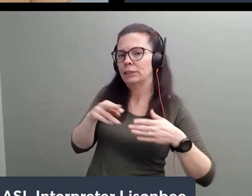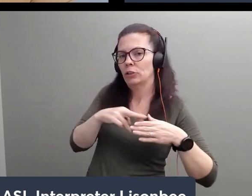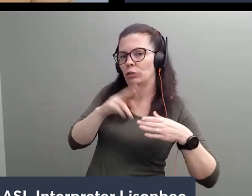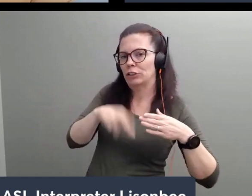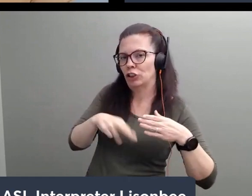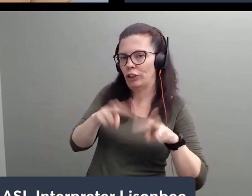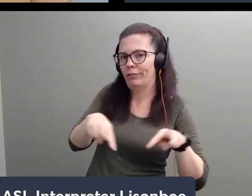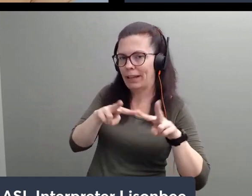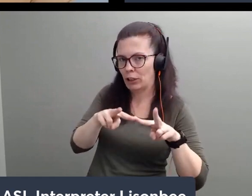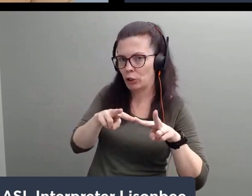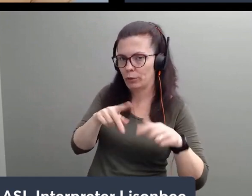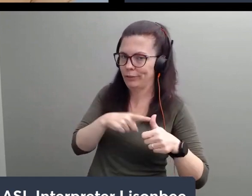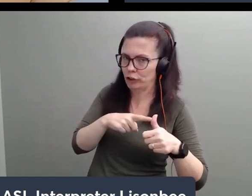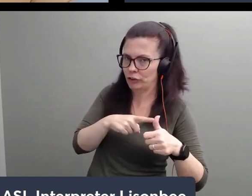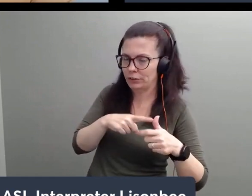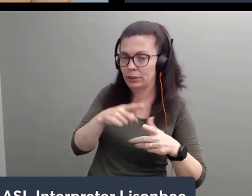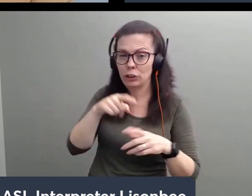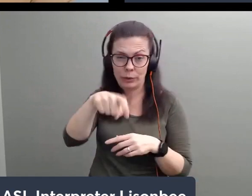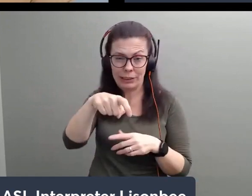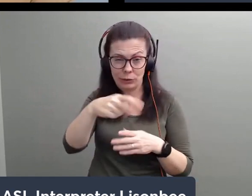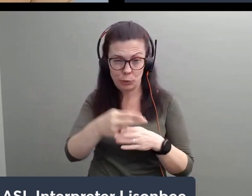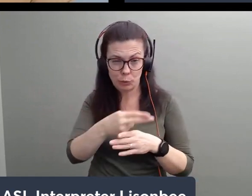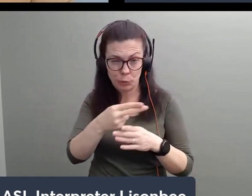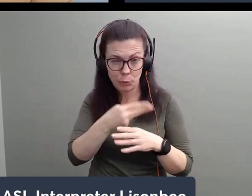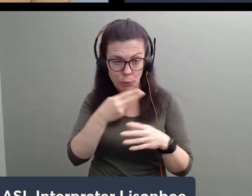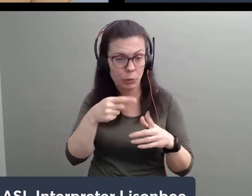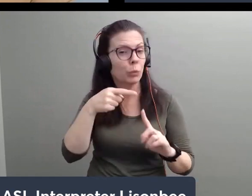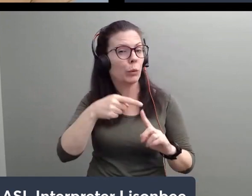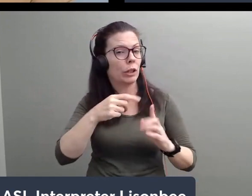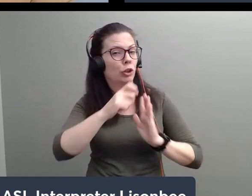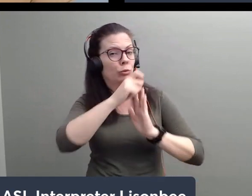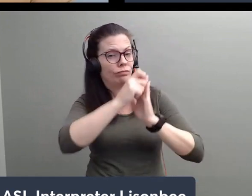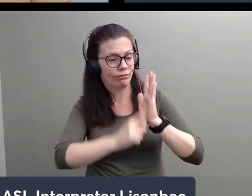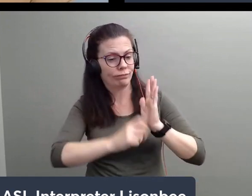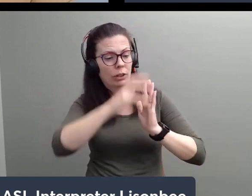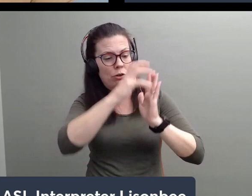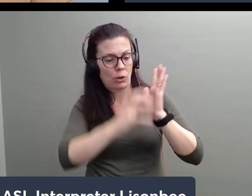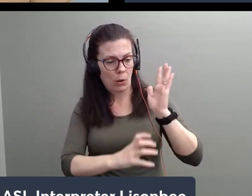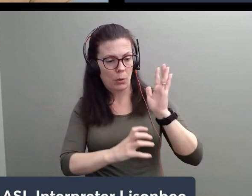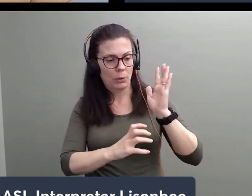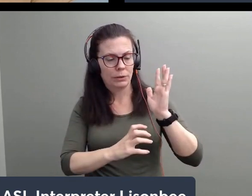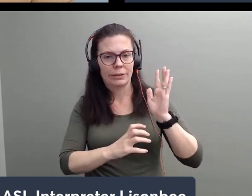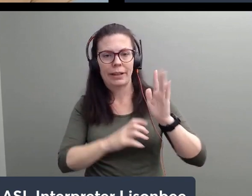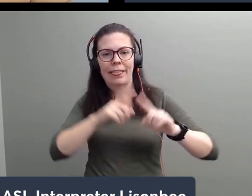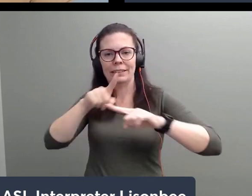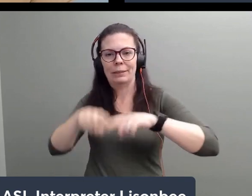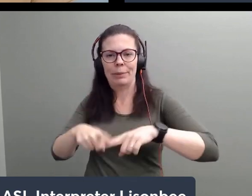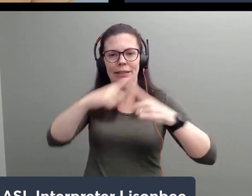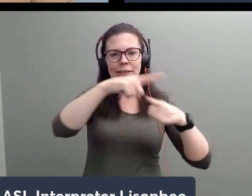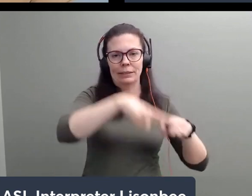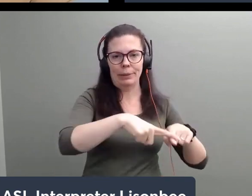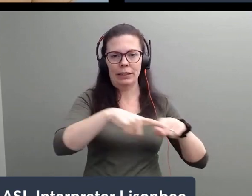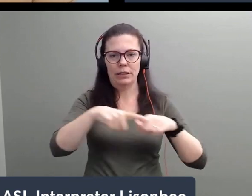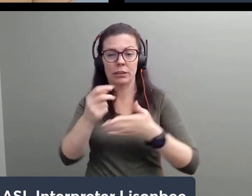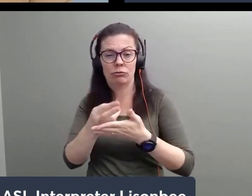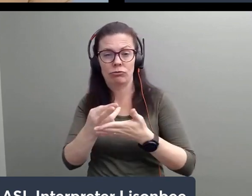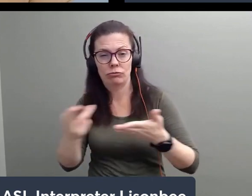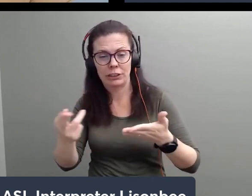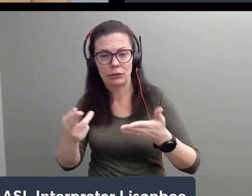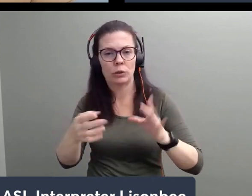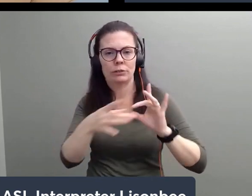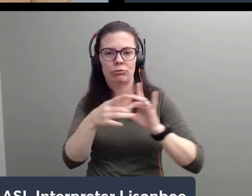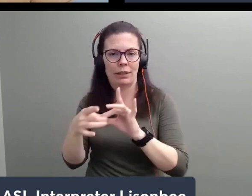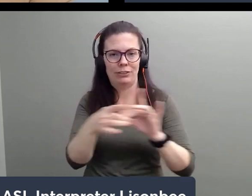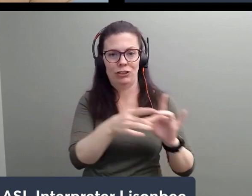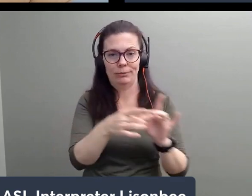values that you will need to use as you compose these dependent relationships between resources in your campus. So that's